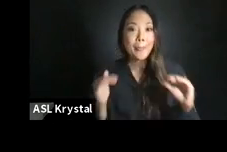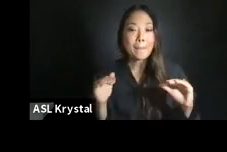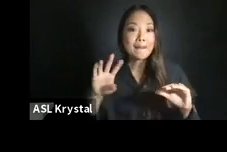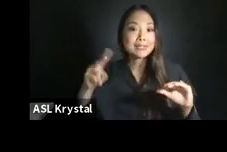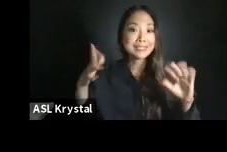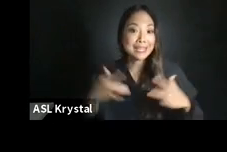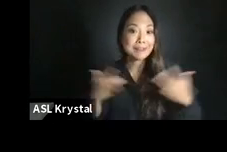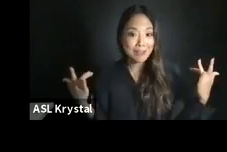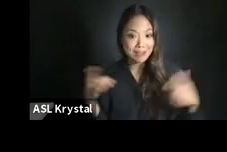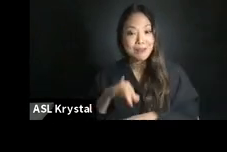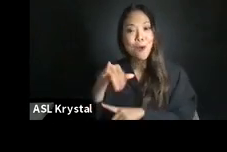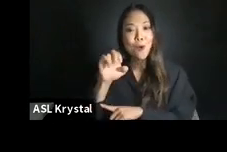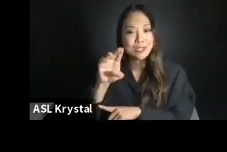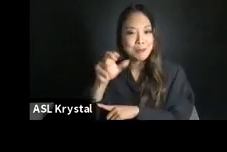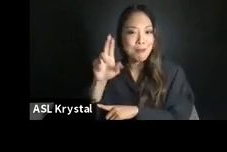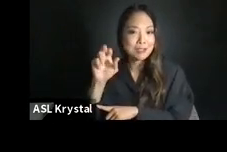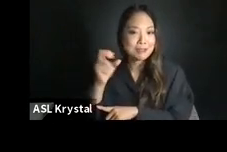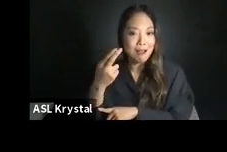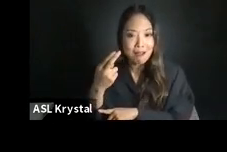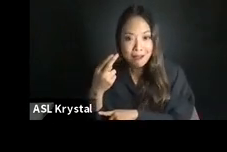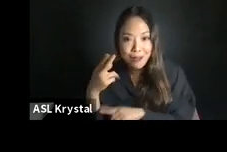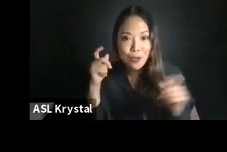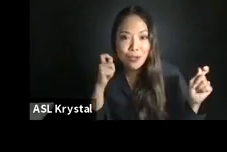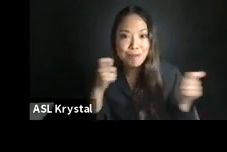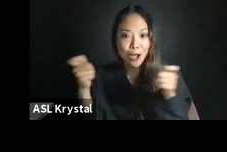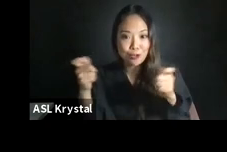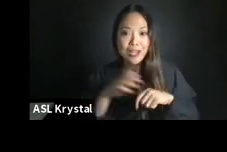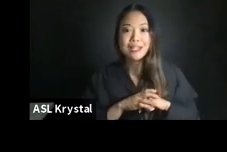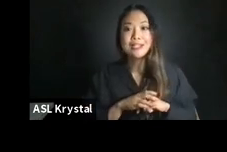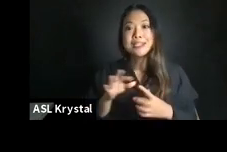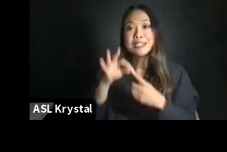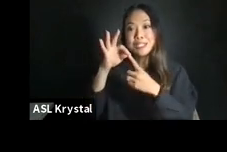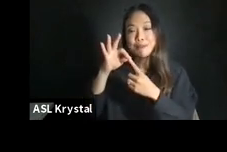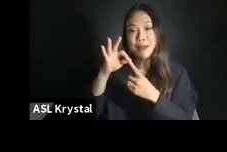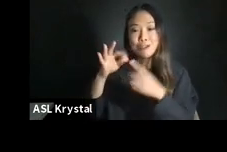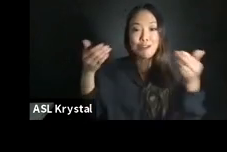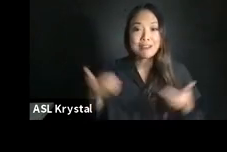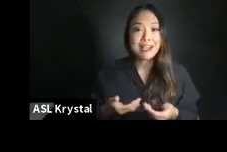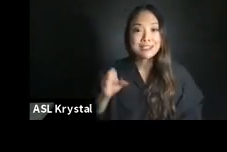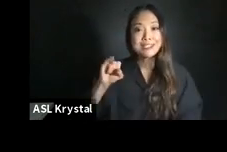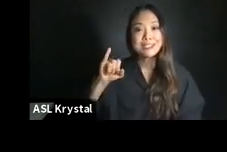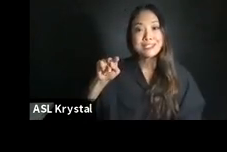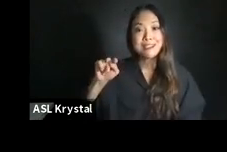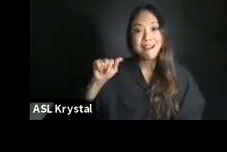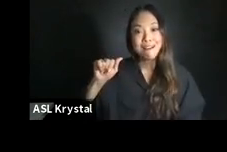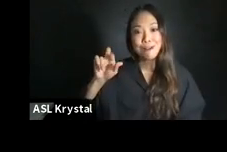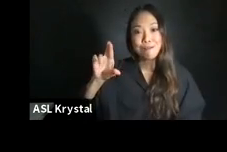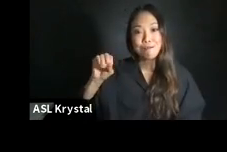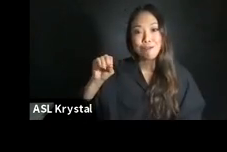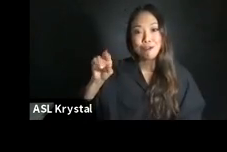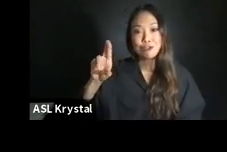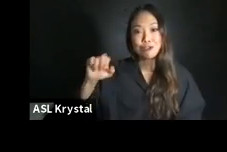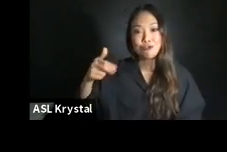massa with special guest sita rodriguez the conversation will touch on the legacy of three legendary and iconic